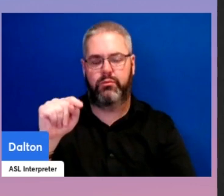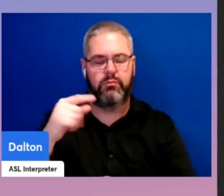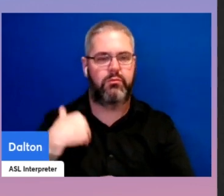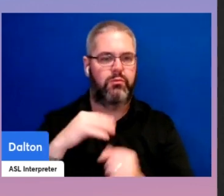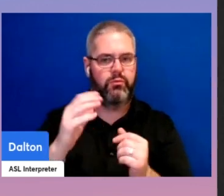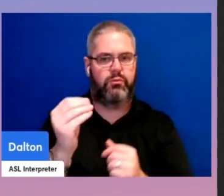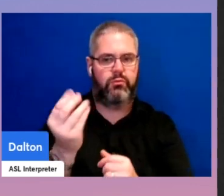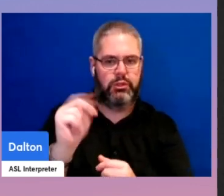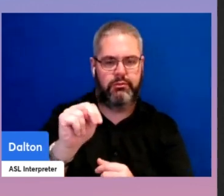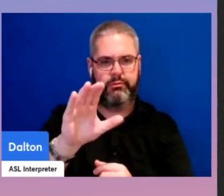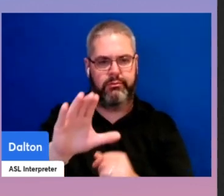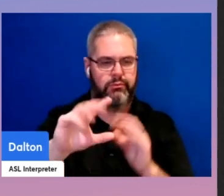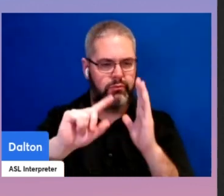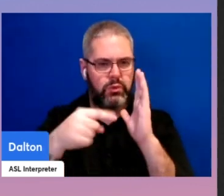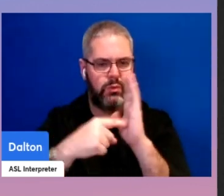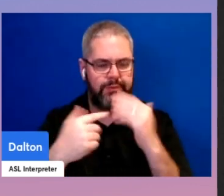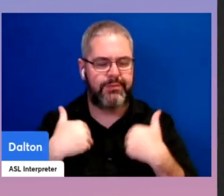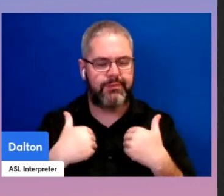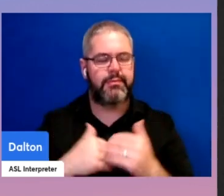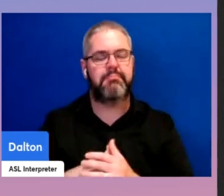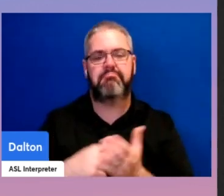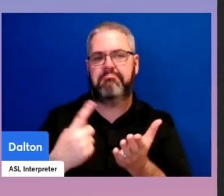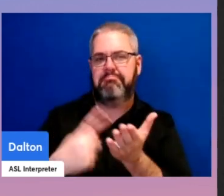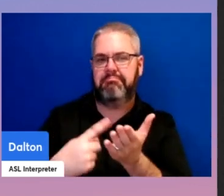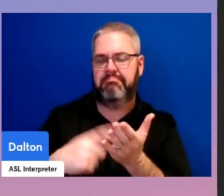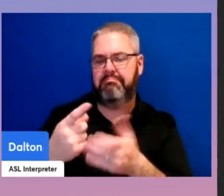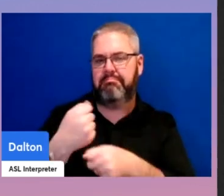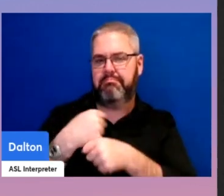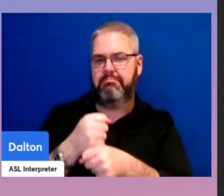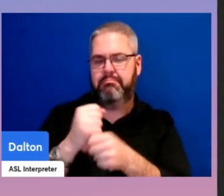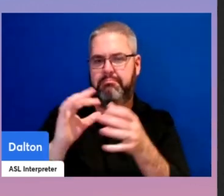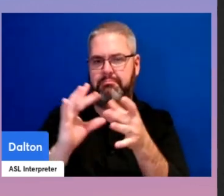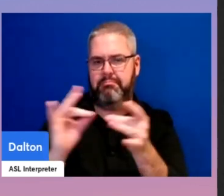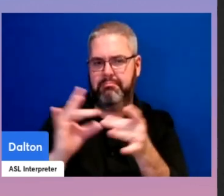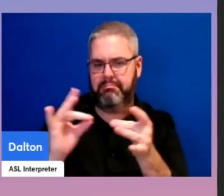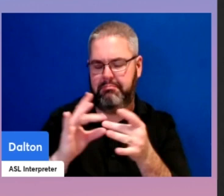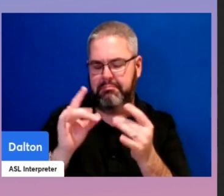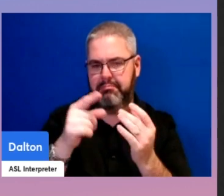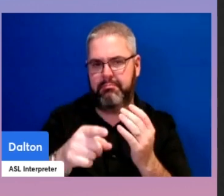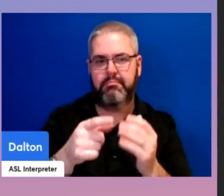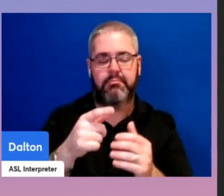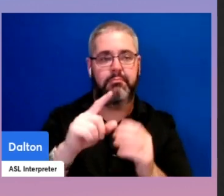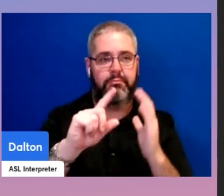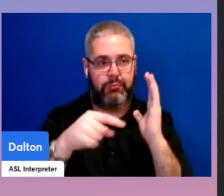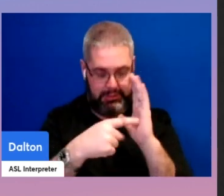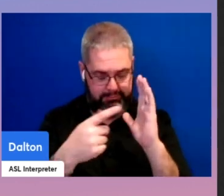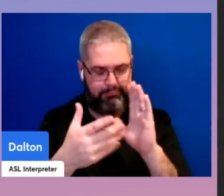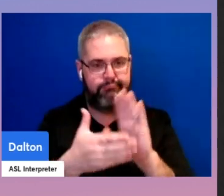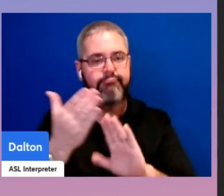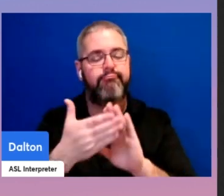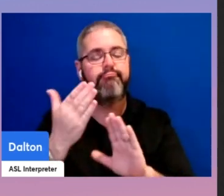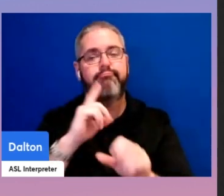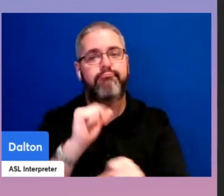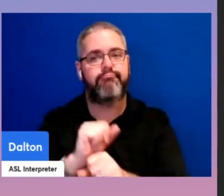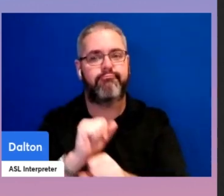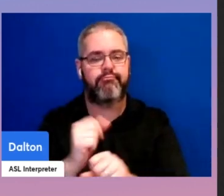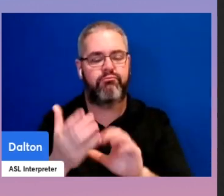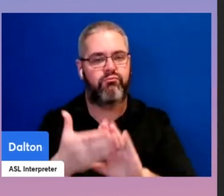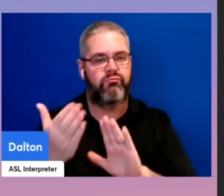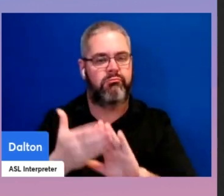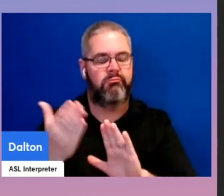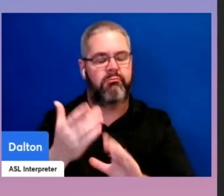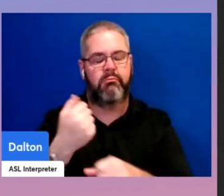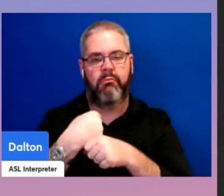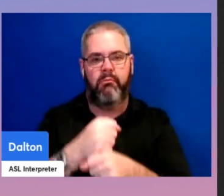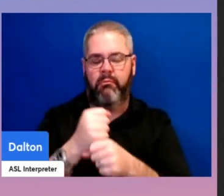role, we go ahead, and this talks about the creation statements. Each time this role is run, we go ahead and run these creation statements to create a